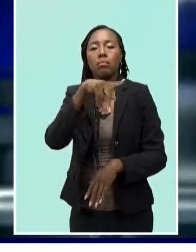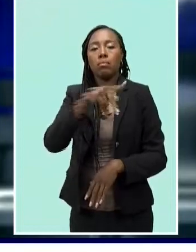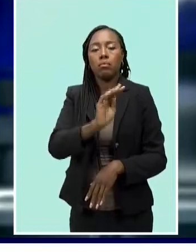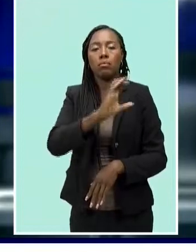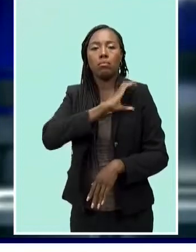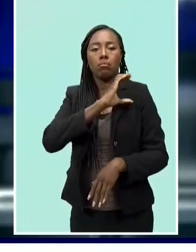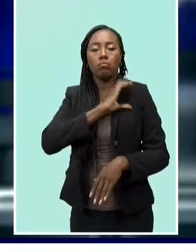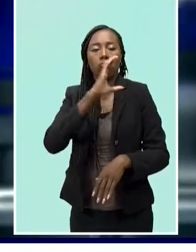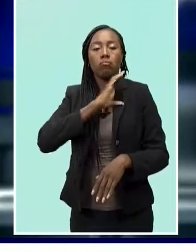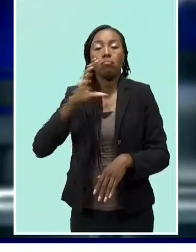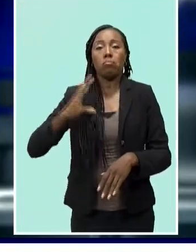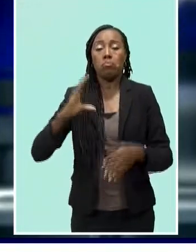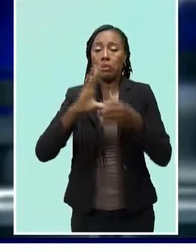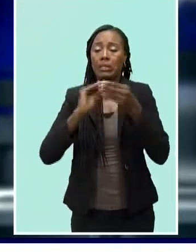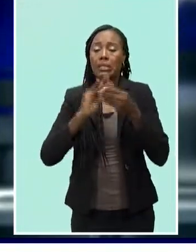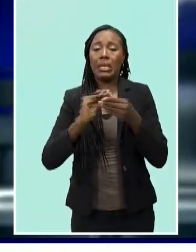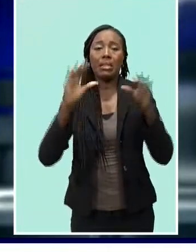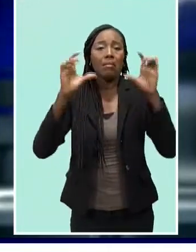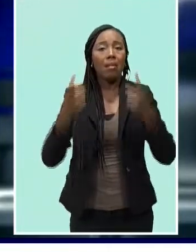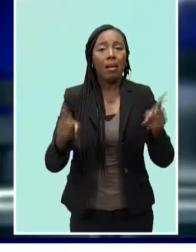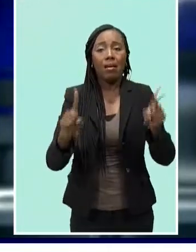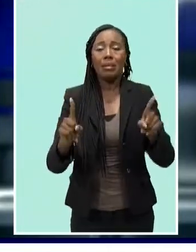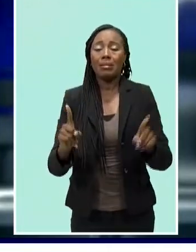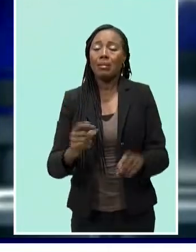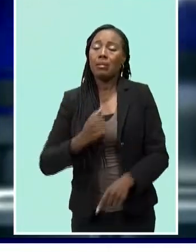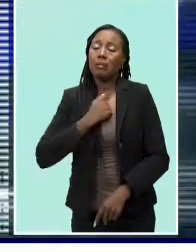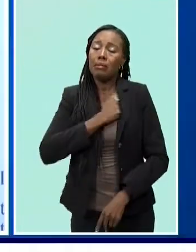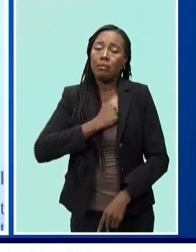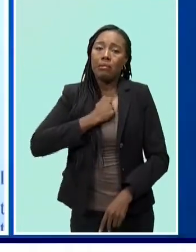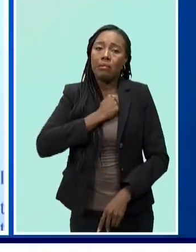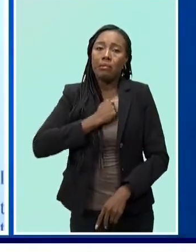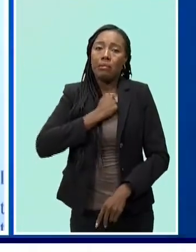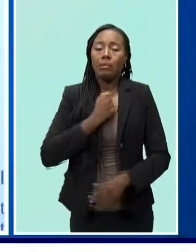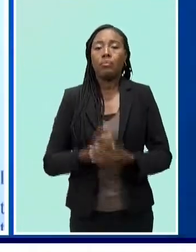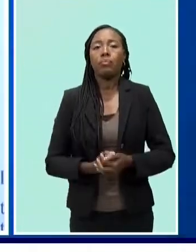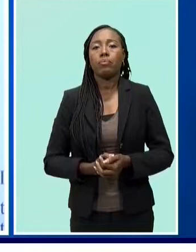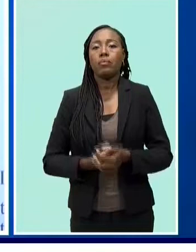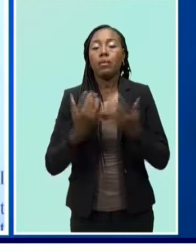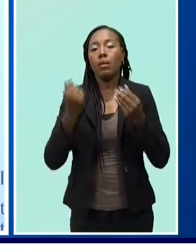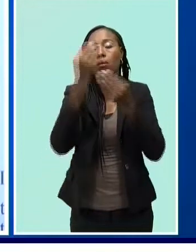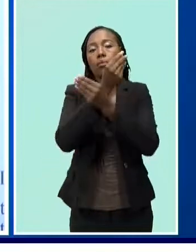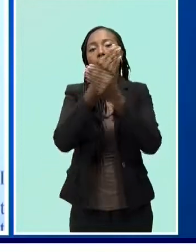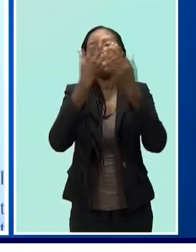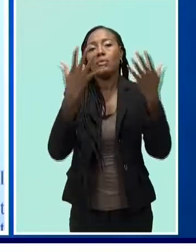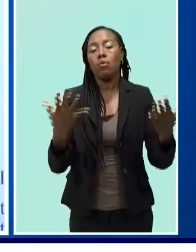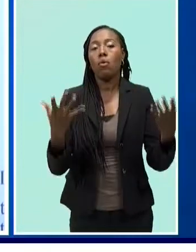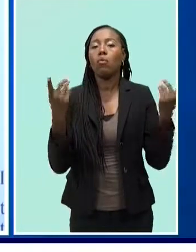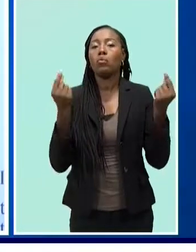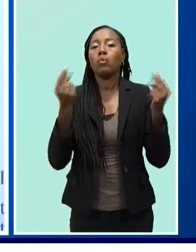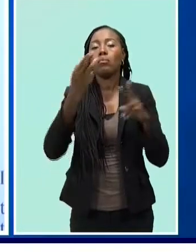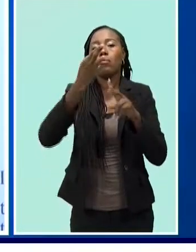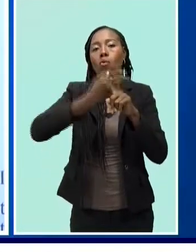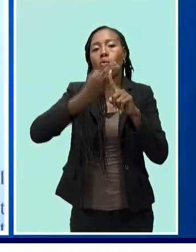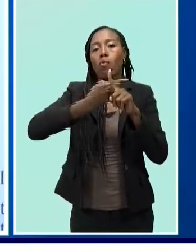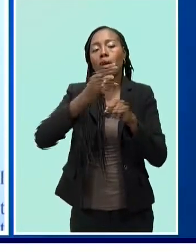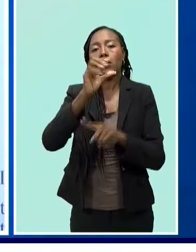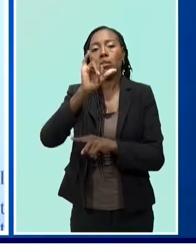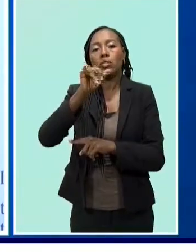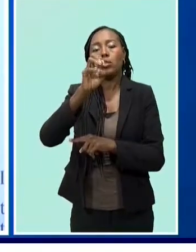the situation as unfortunate. We were informed in the report that they had rented a jet